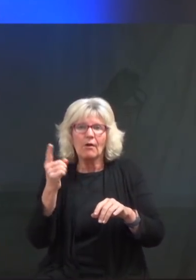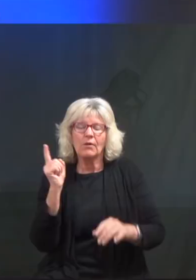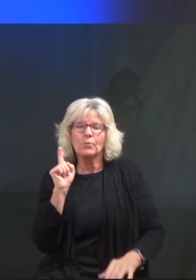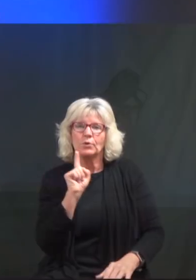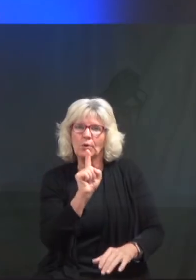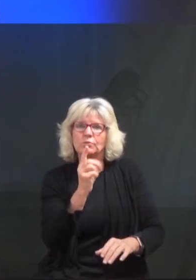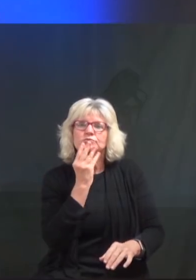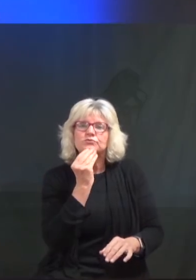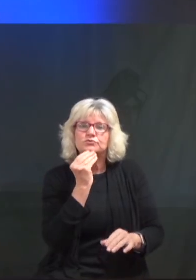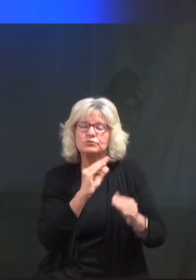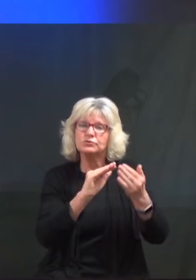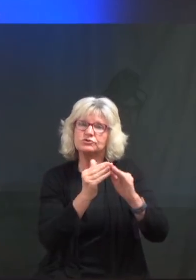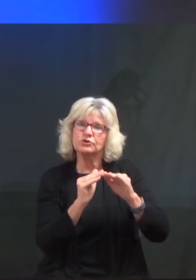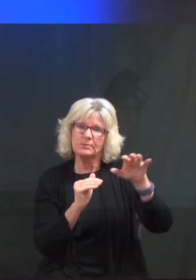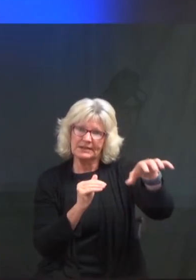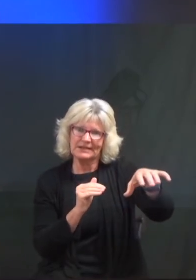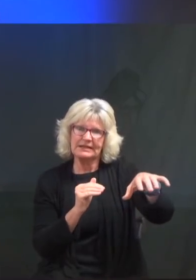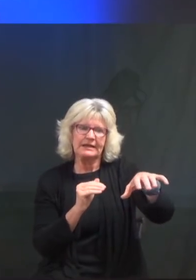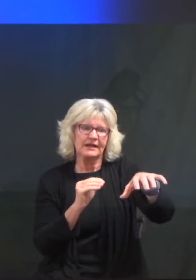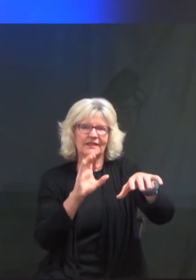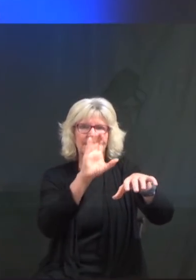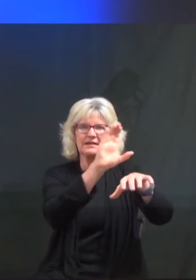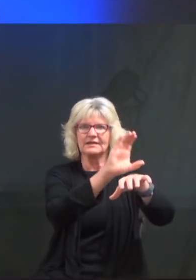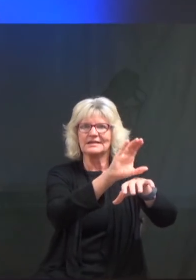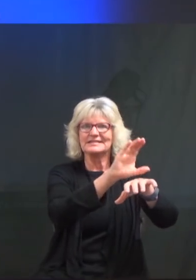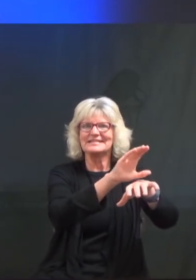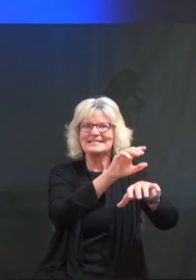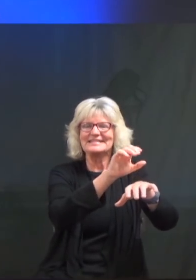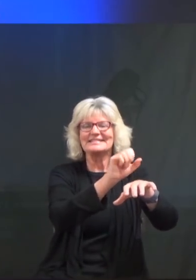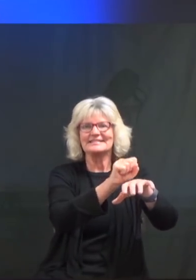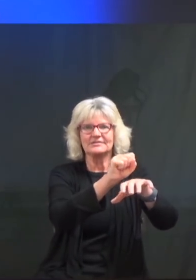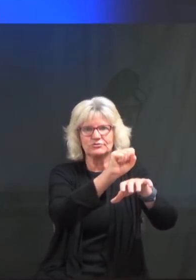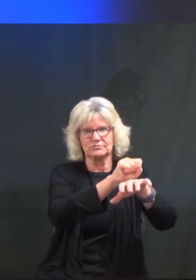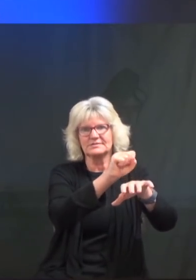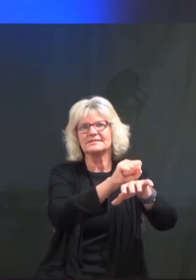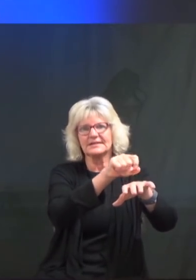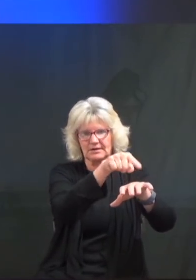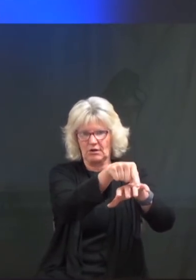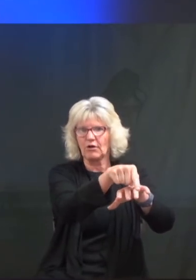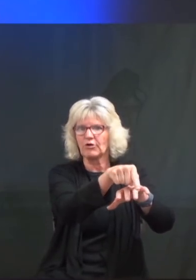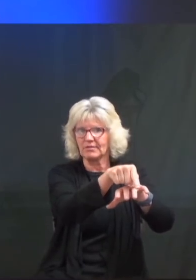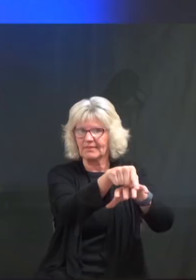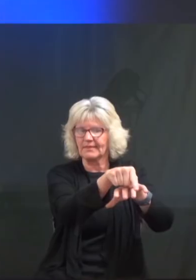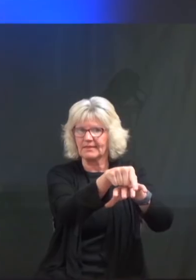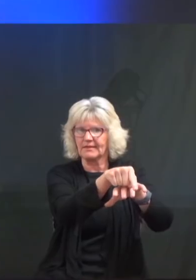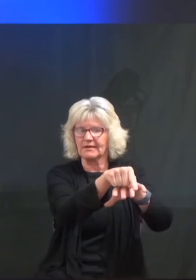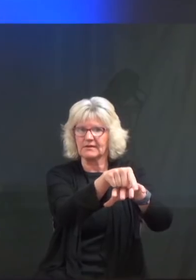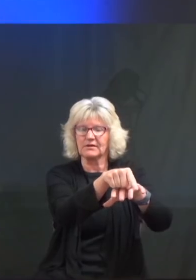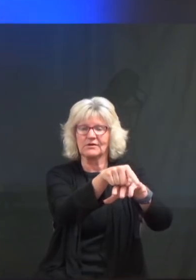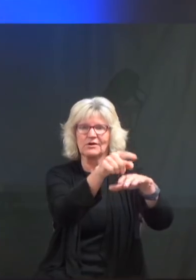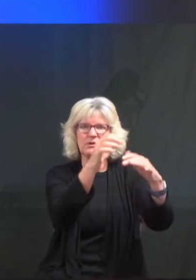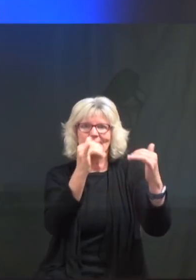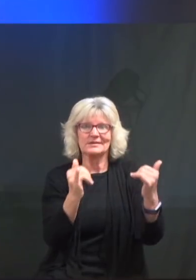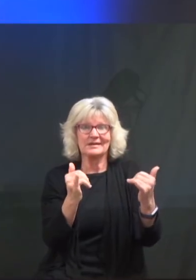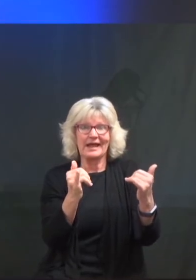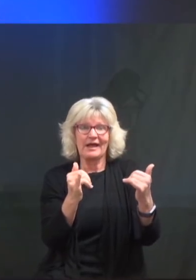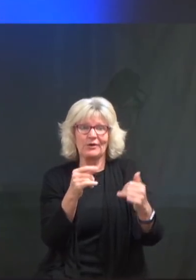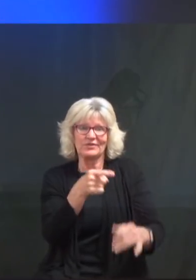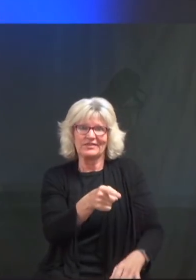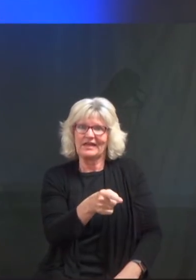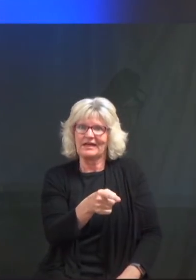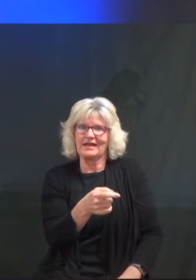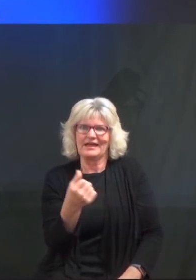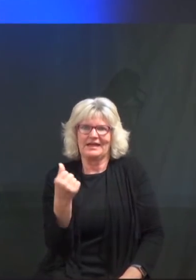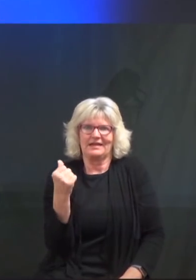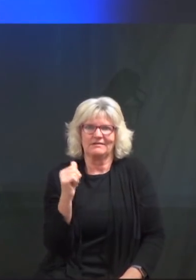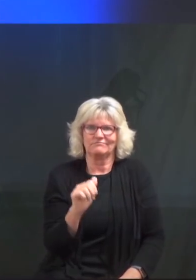go to the synagogue, and from there, we see the ministry, because of the rejection, goes now to the